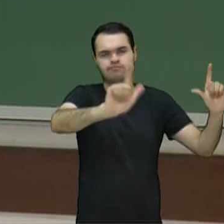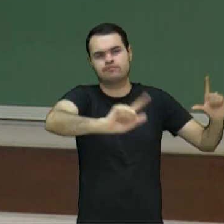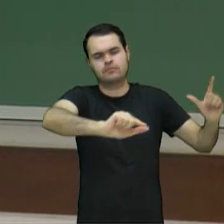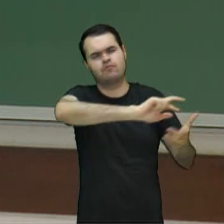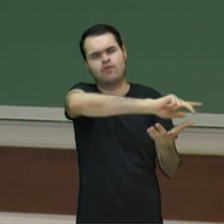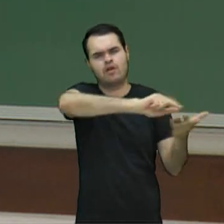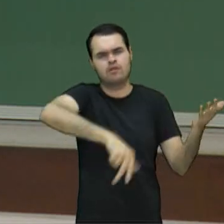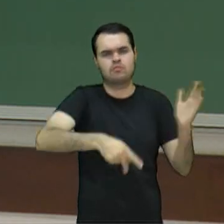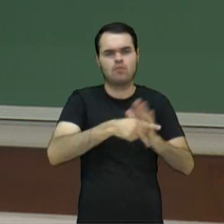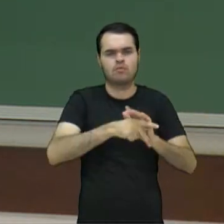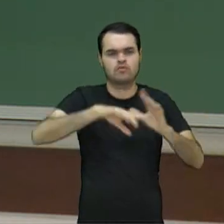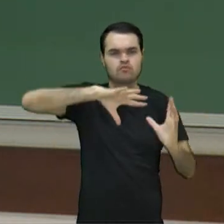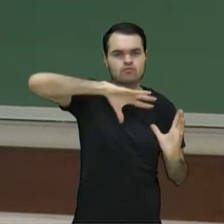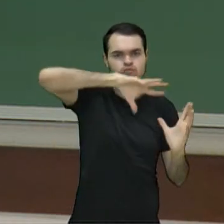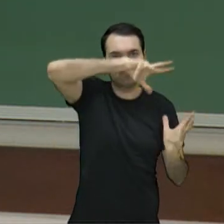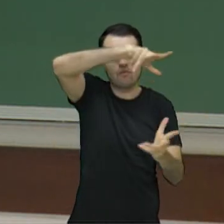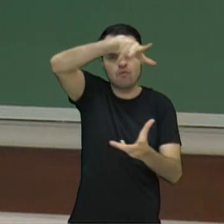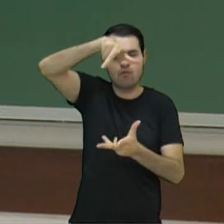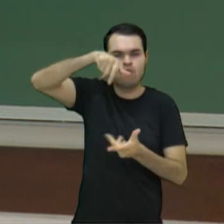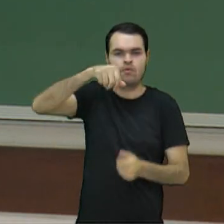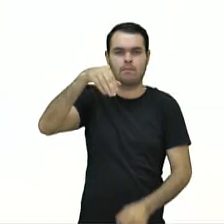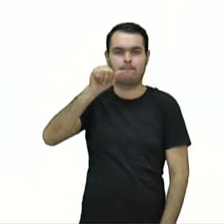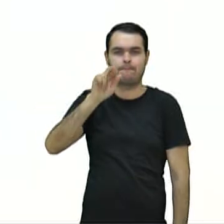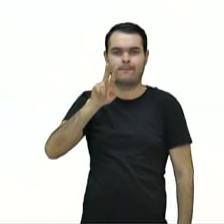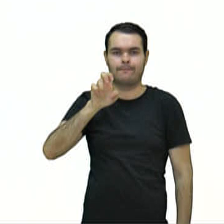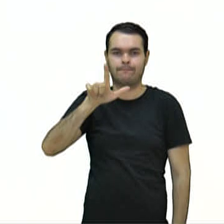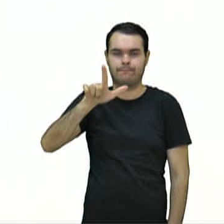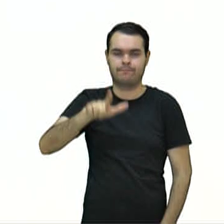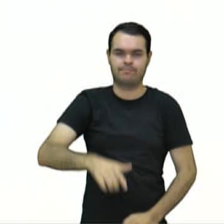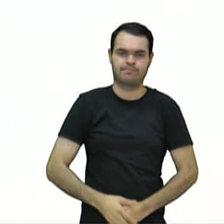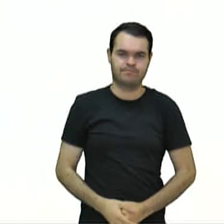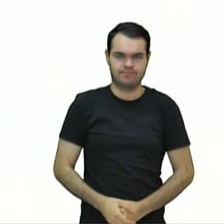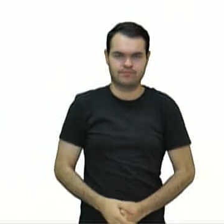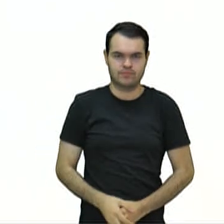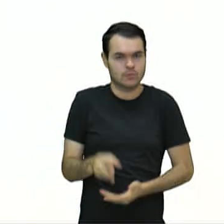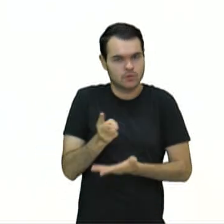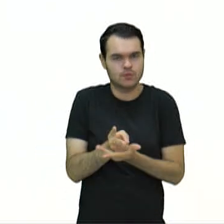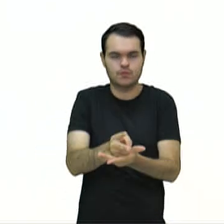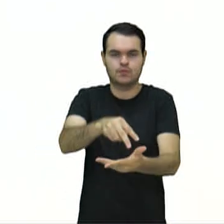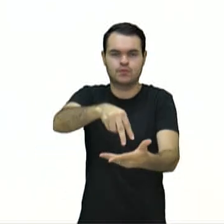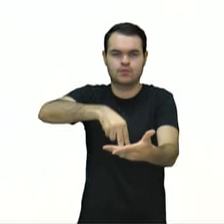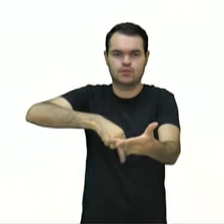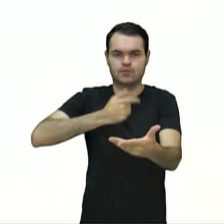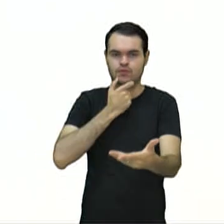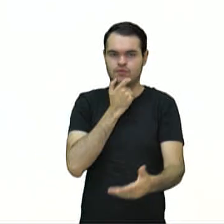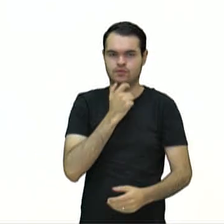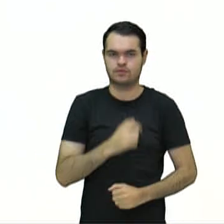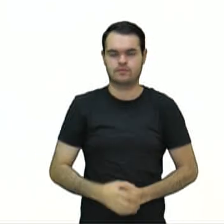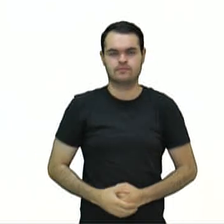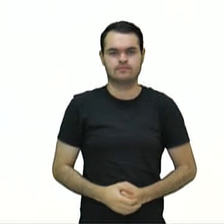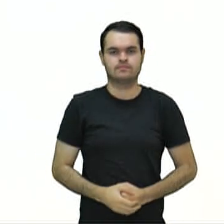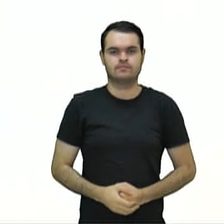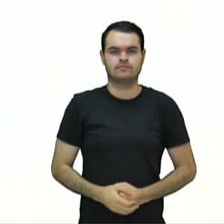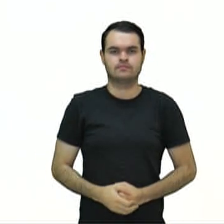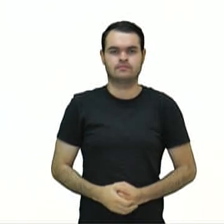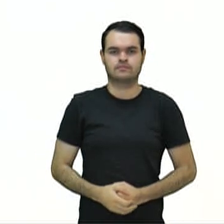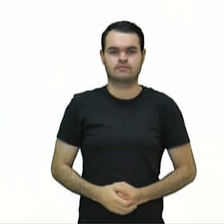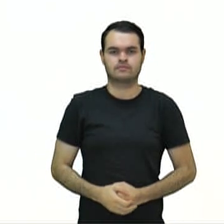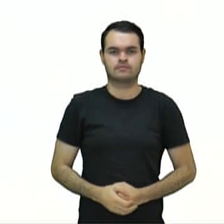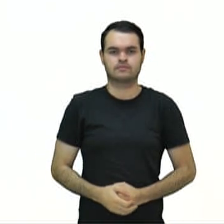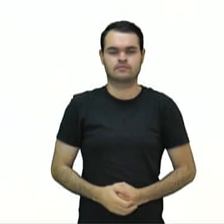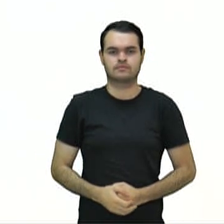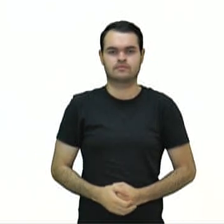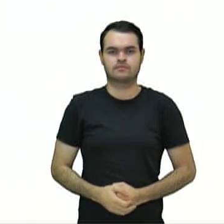universo Marvel. The Spider-Man series broke ground by the feature Peter Parker, a high school student